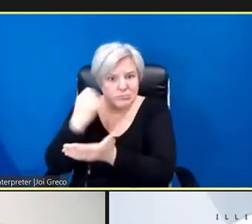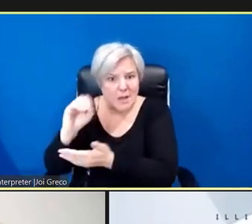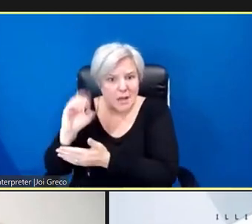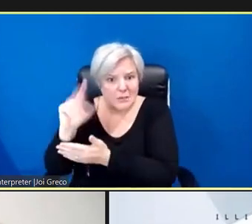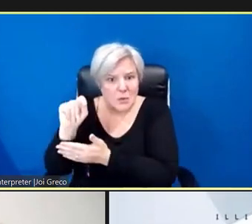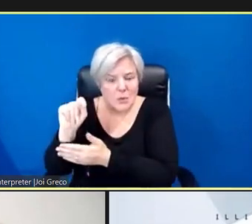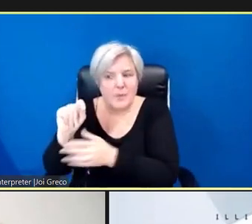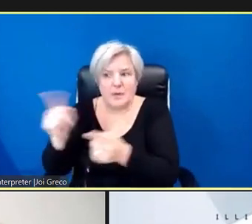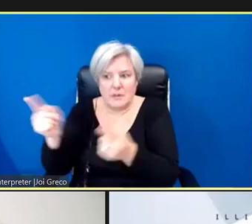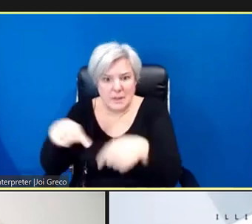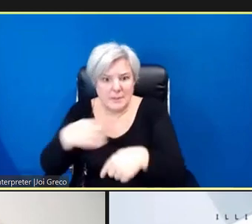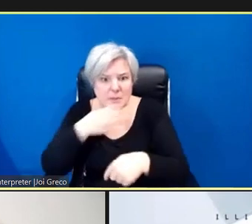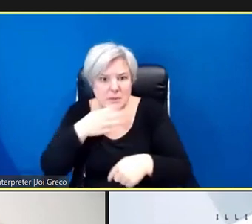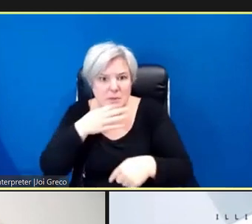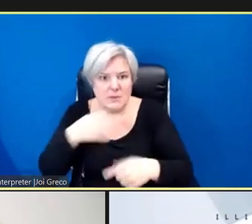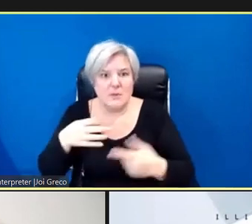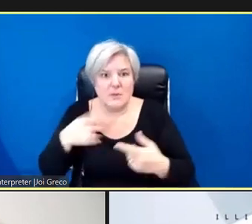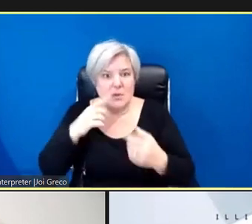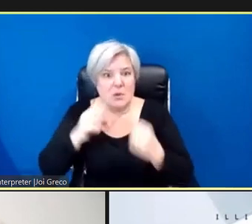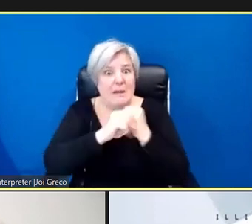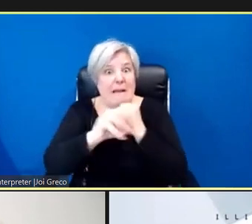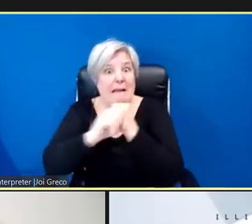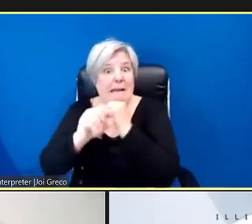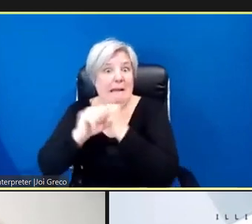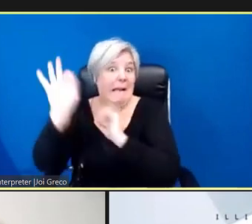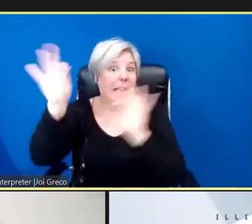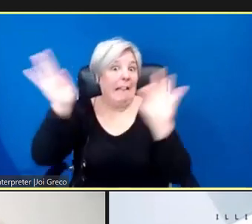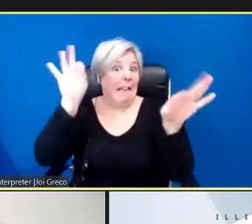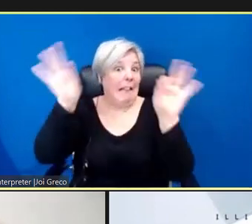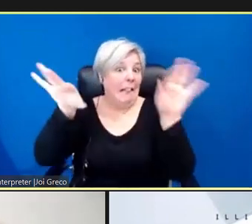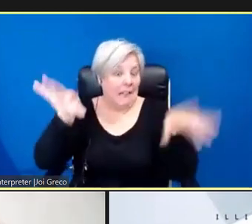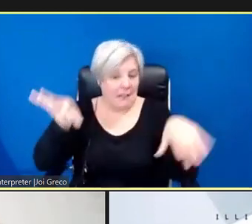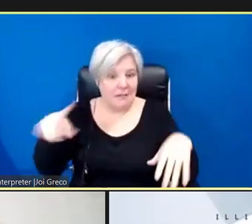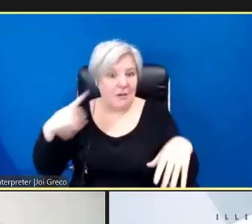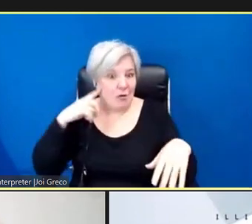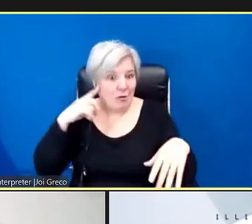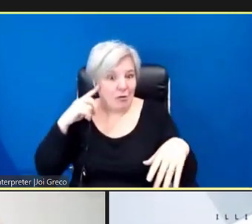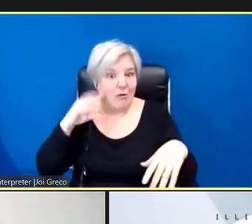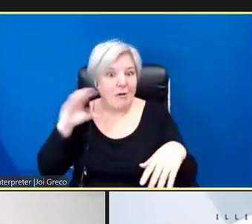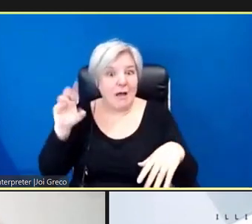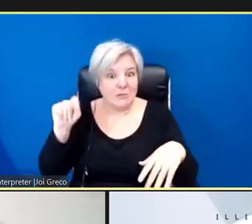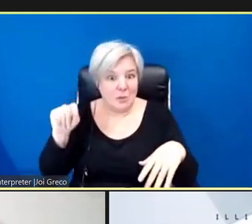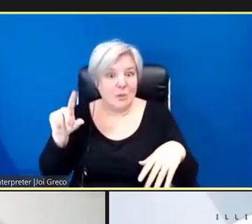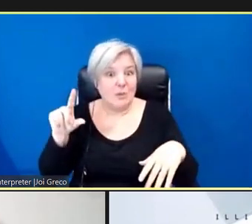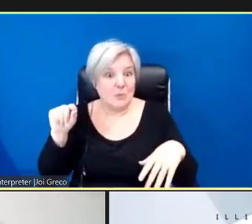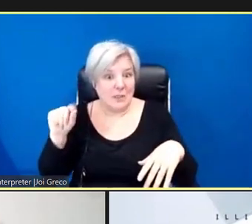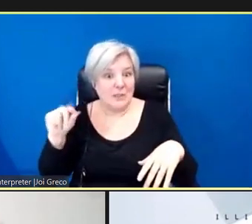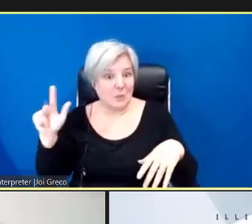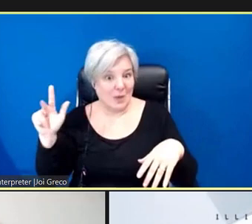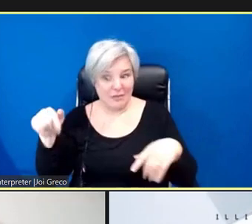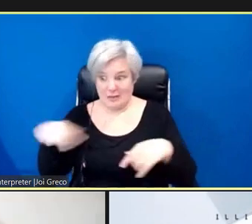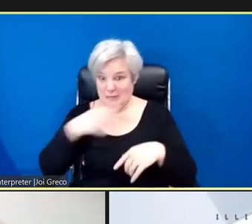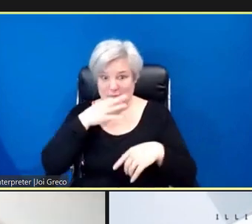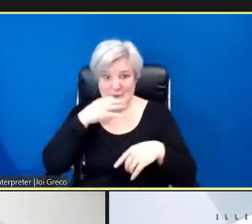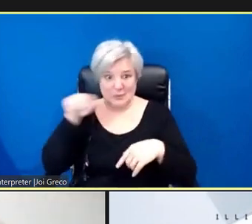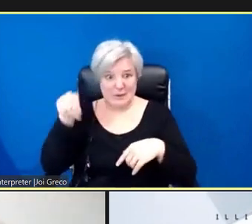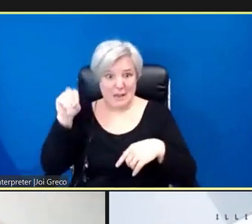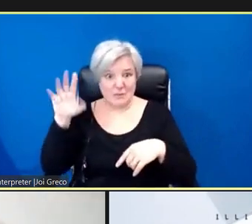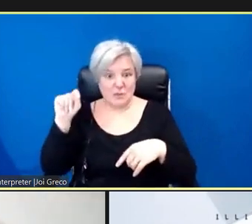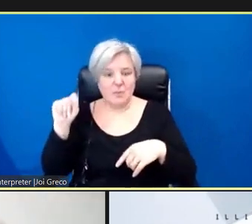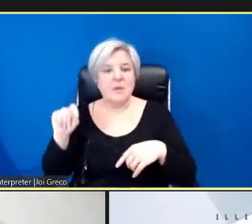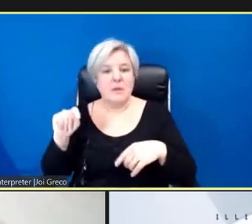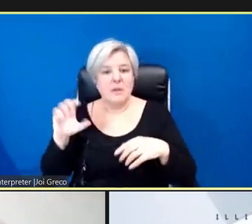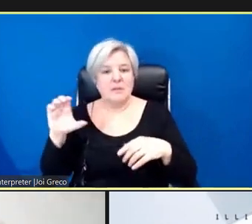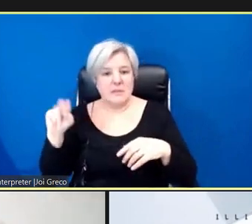That's coming. So yeah, advertisement for that. If you haven't heard, October of 2023, the